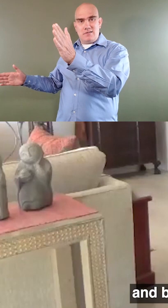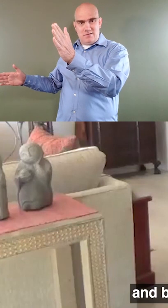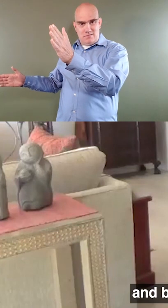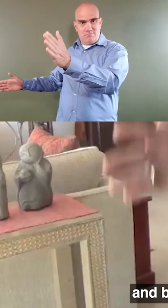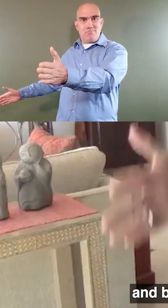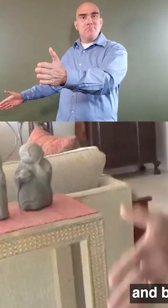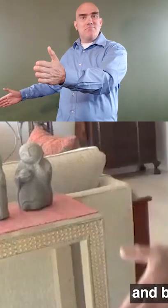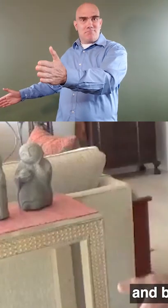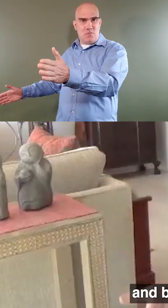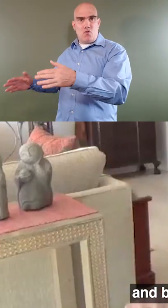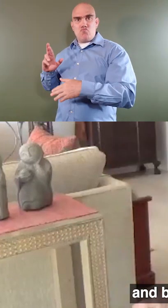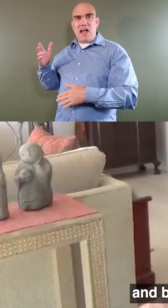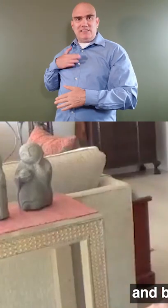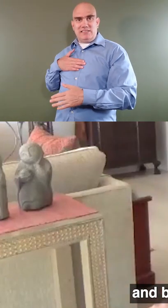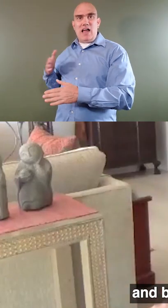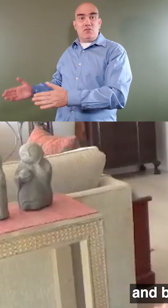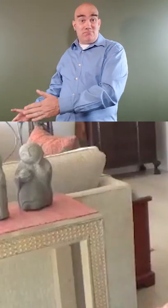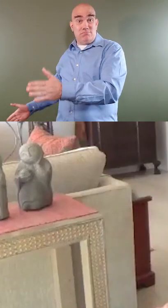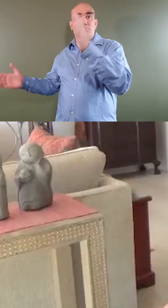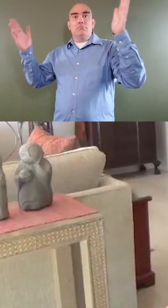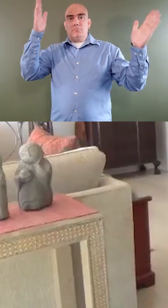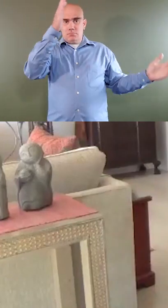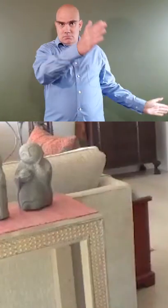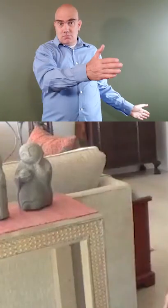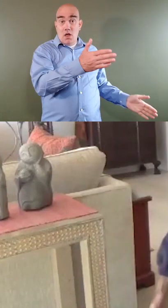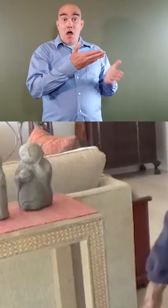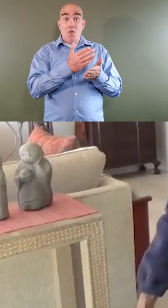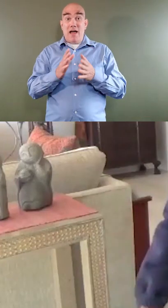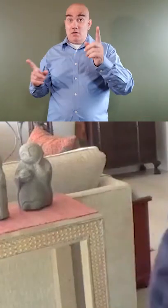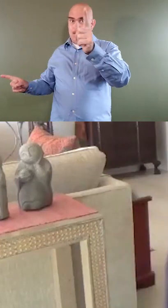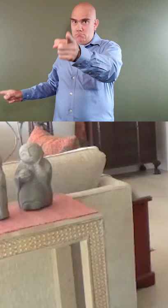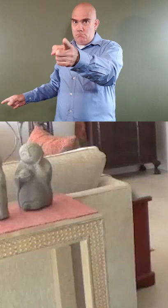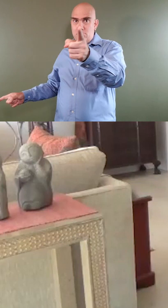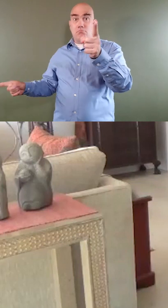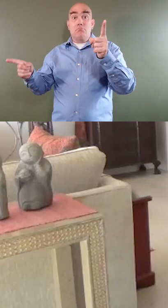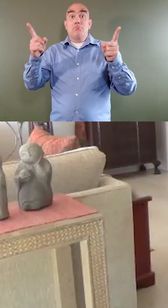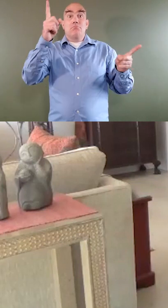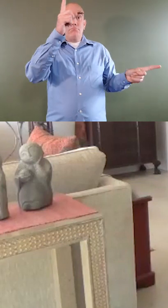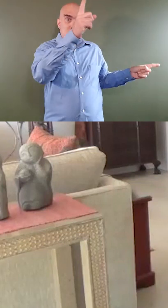and bring them down on the right side. All right. Turn to the left,